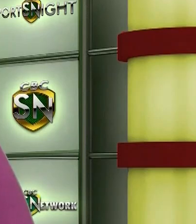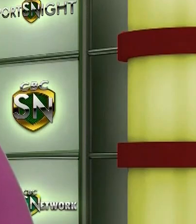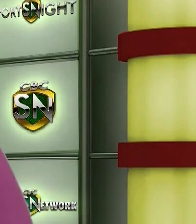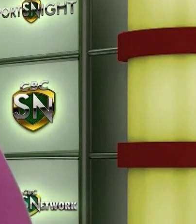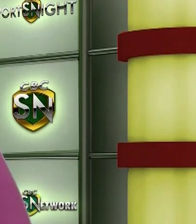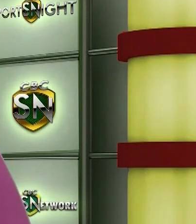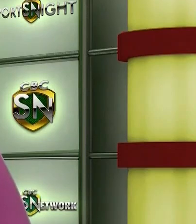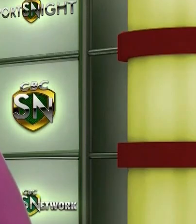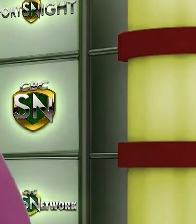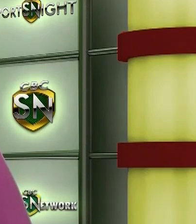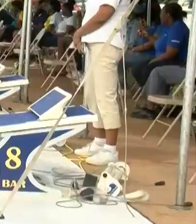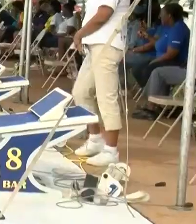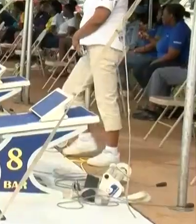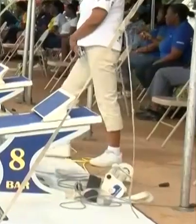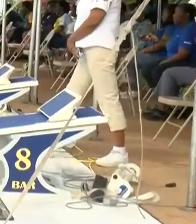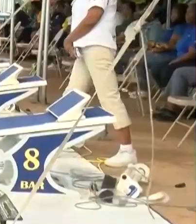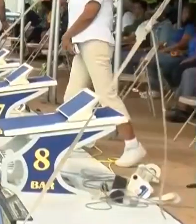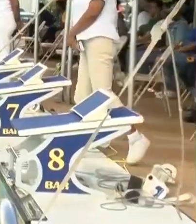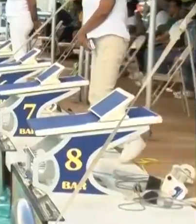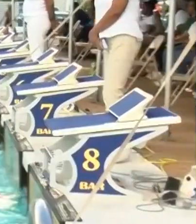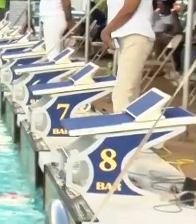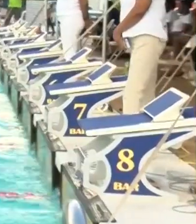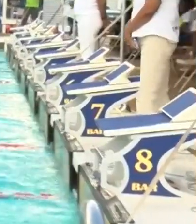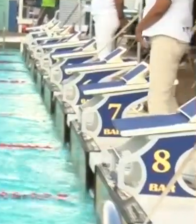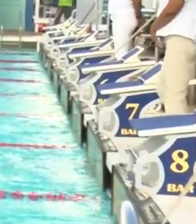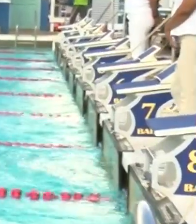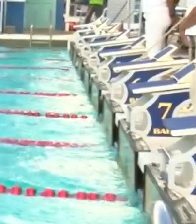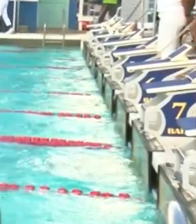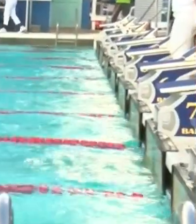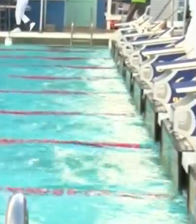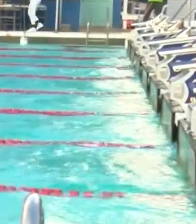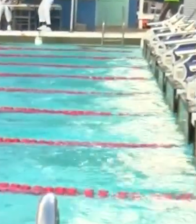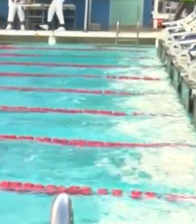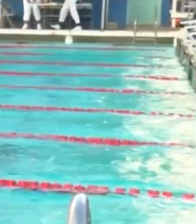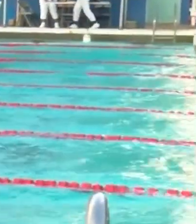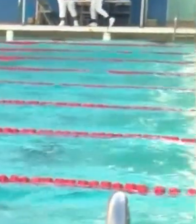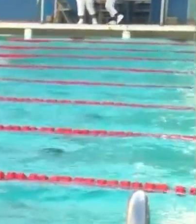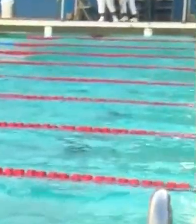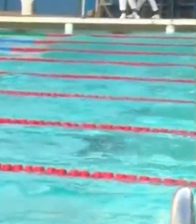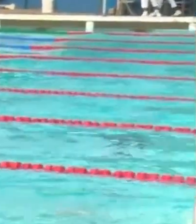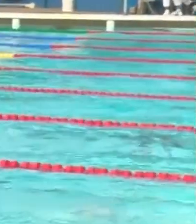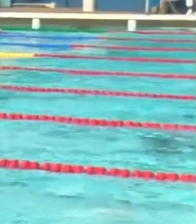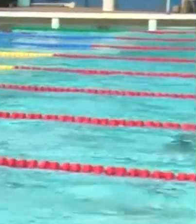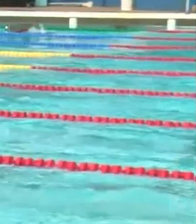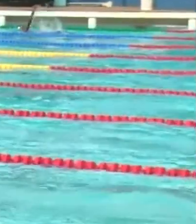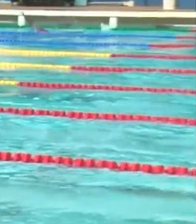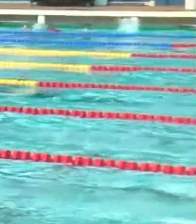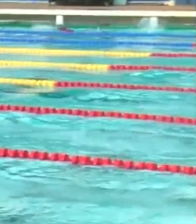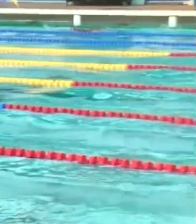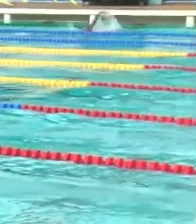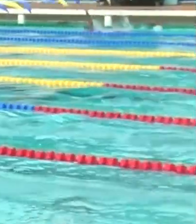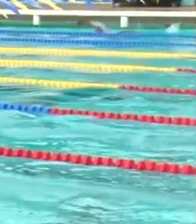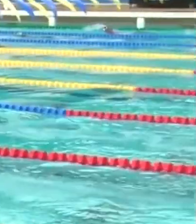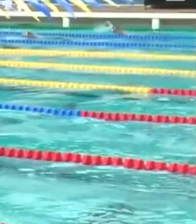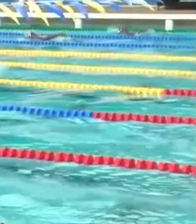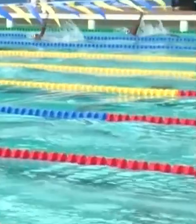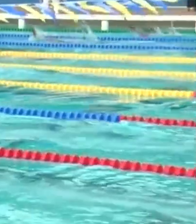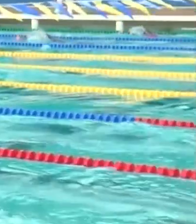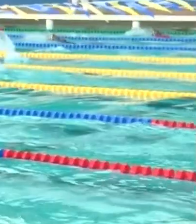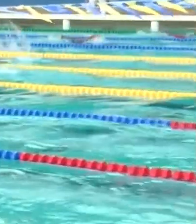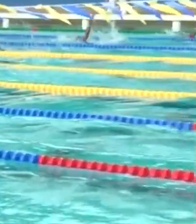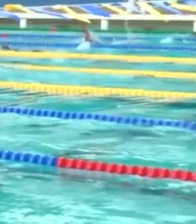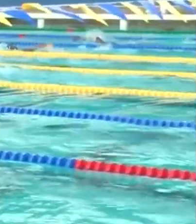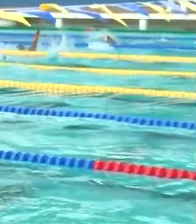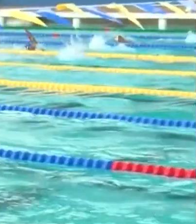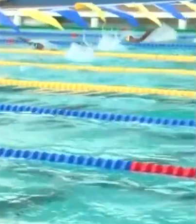Center yesterday. 8 swimmers achieved A qualifying standards. In the girls' 13 to 14 800-meter freestyle,